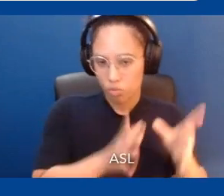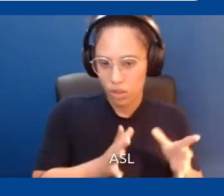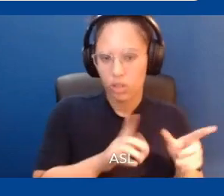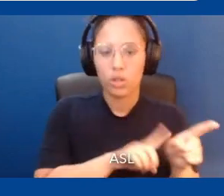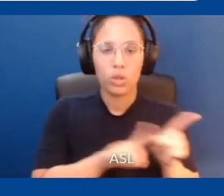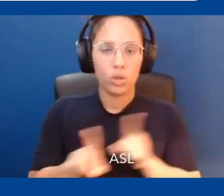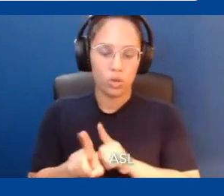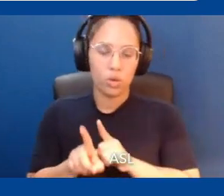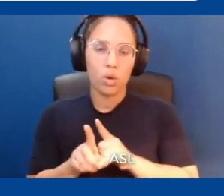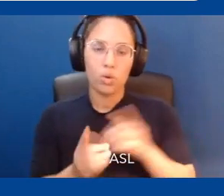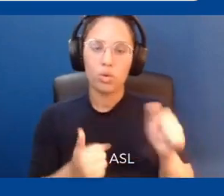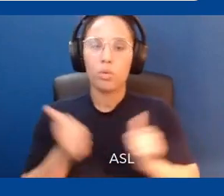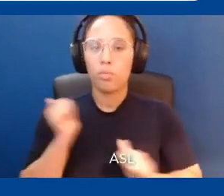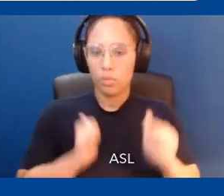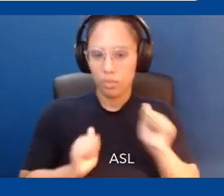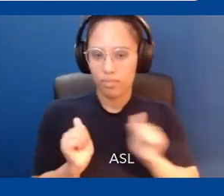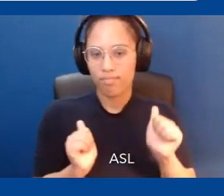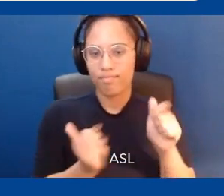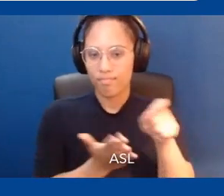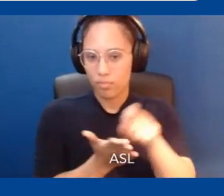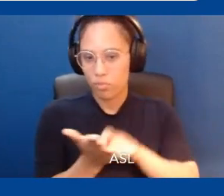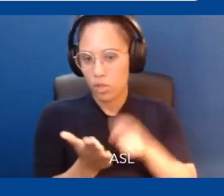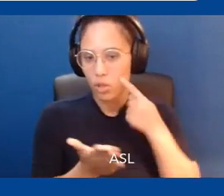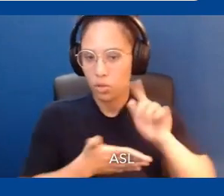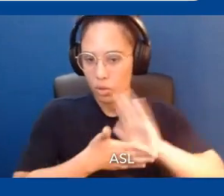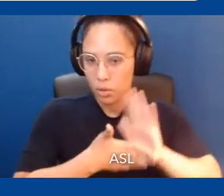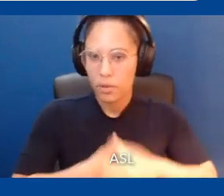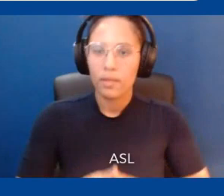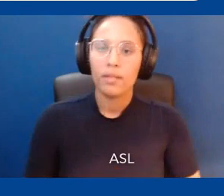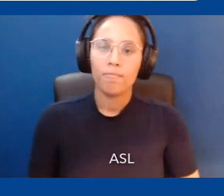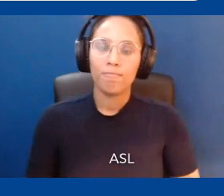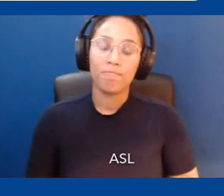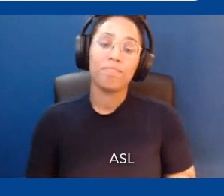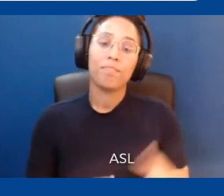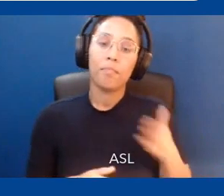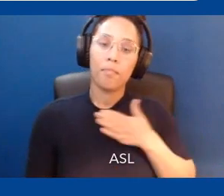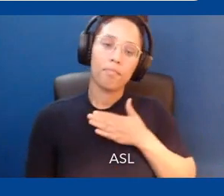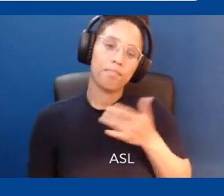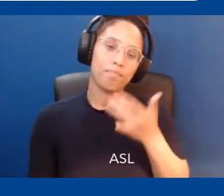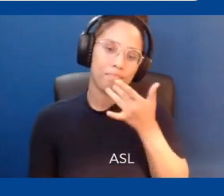My pronouns are she, are she.